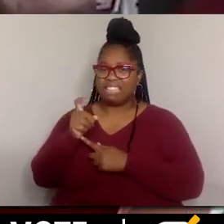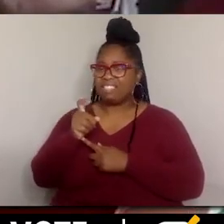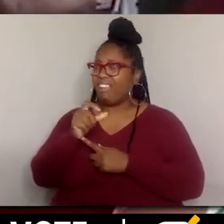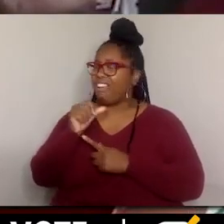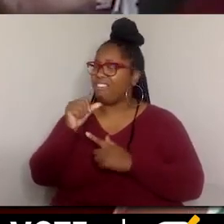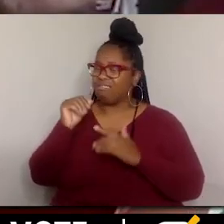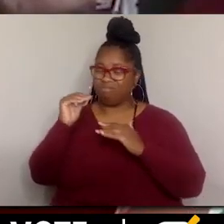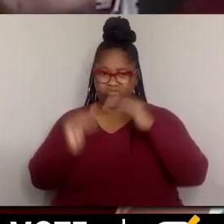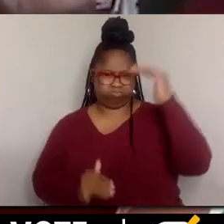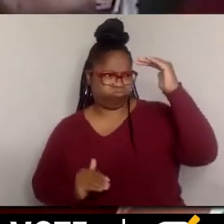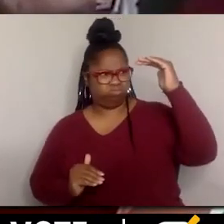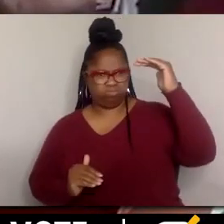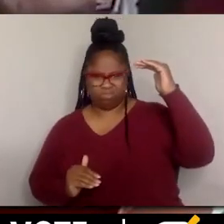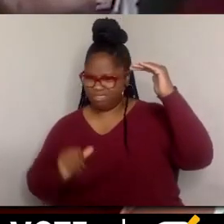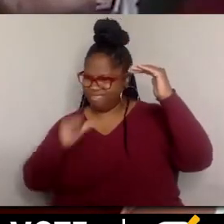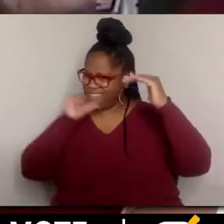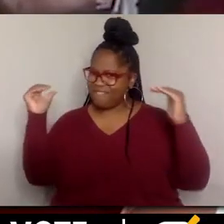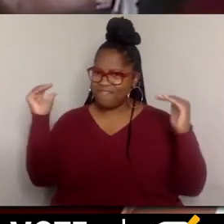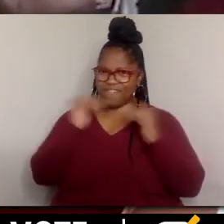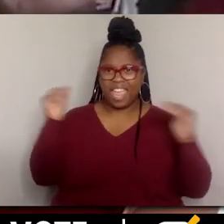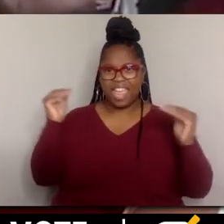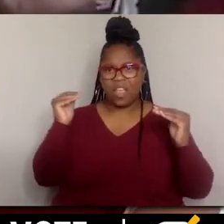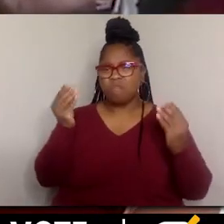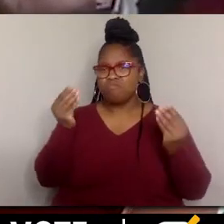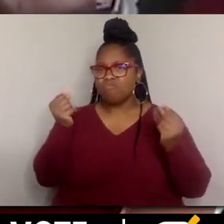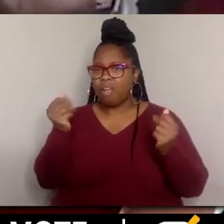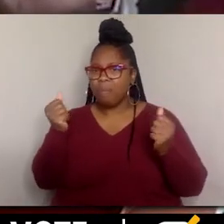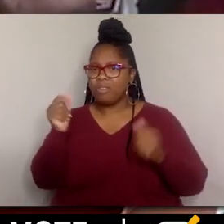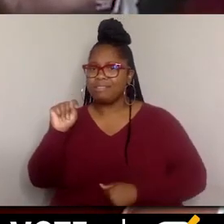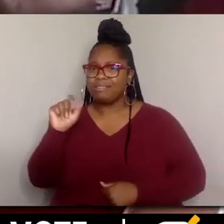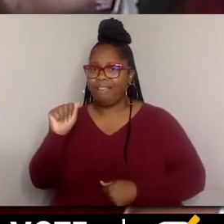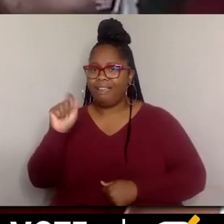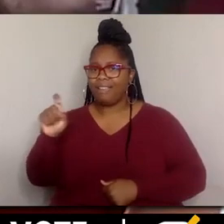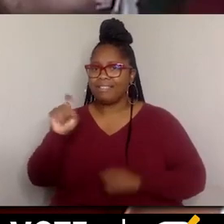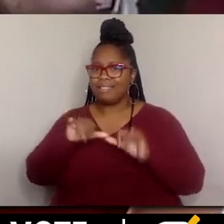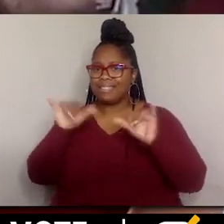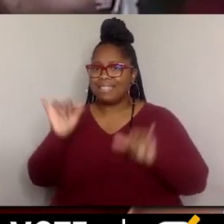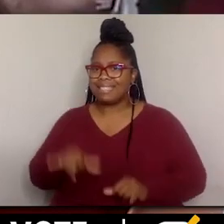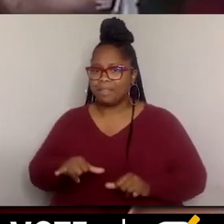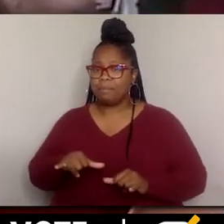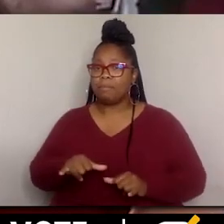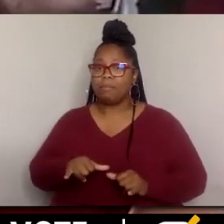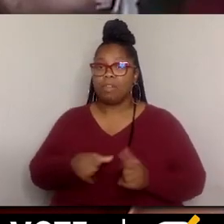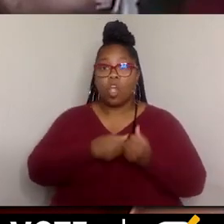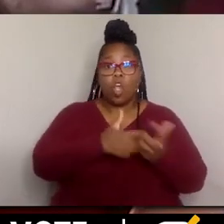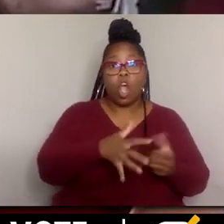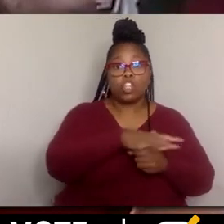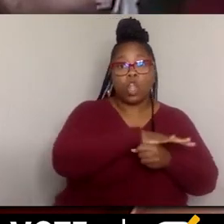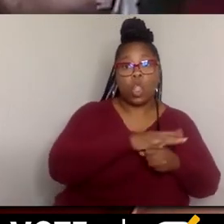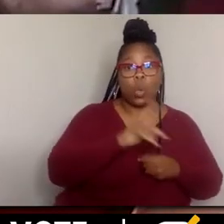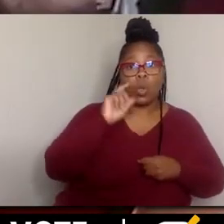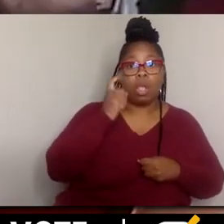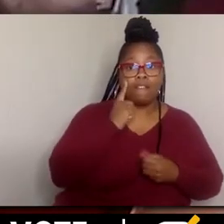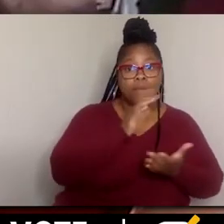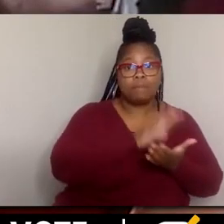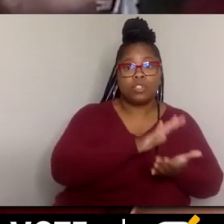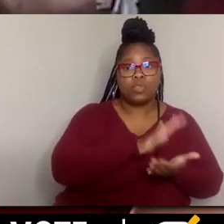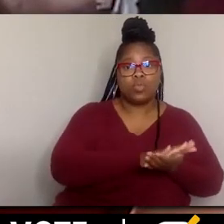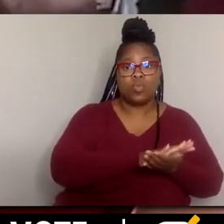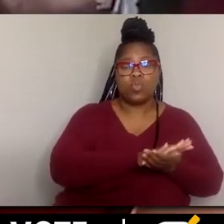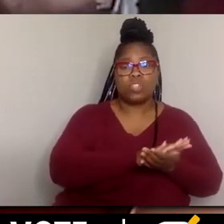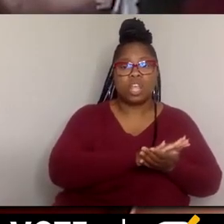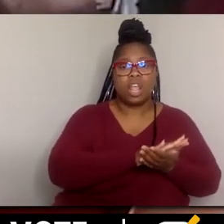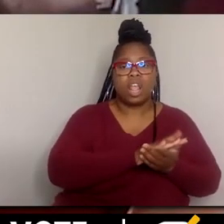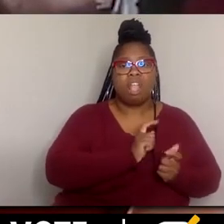unfair, lopsided property tax system that starves local governments and schools of the revenue